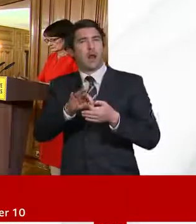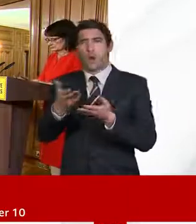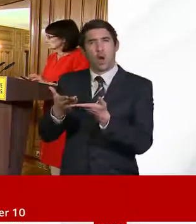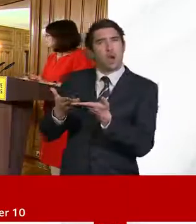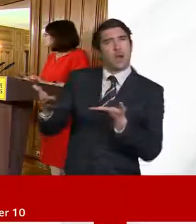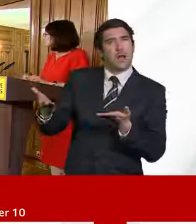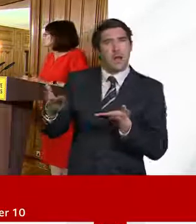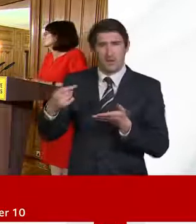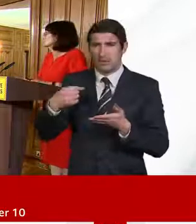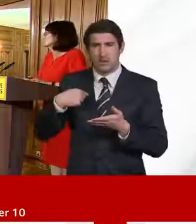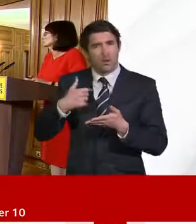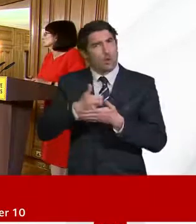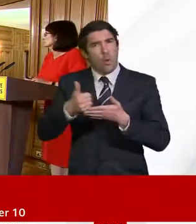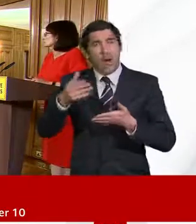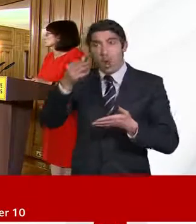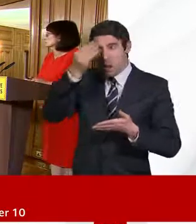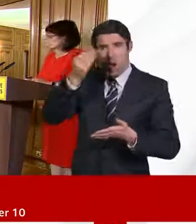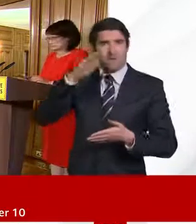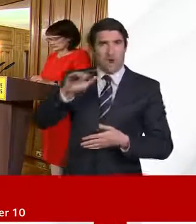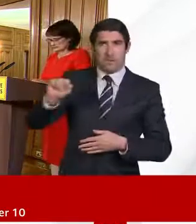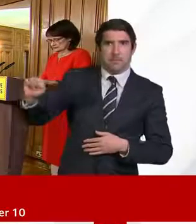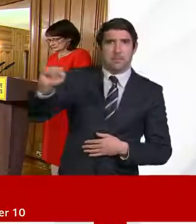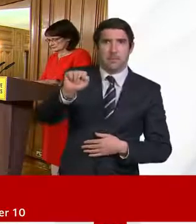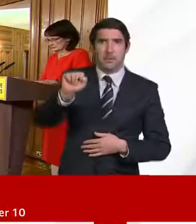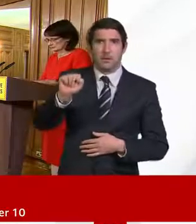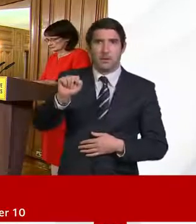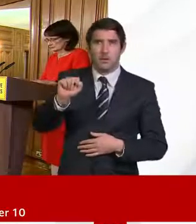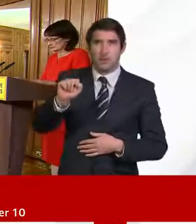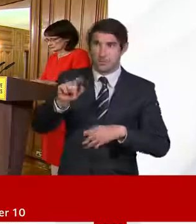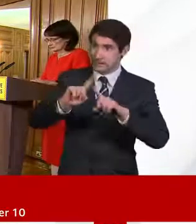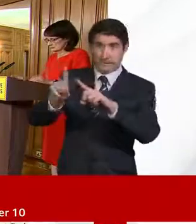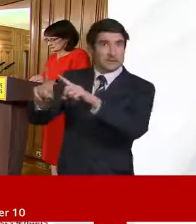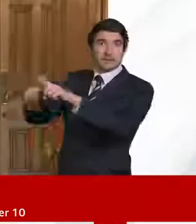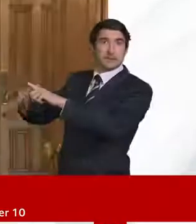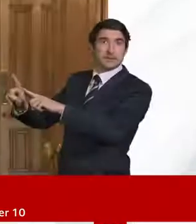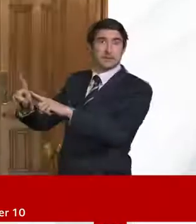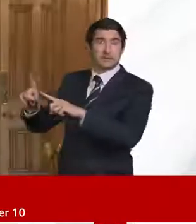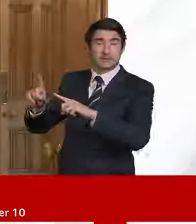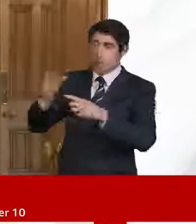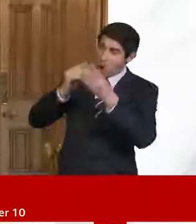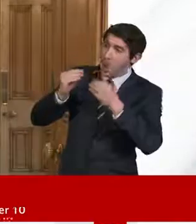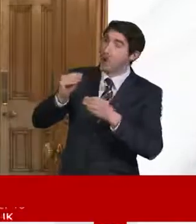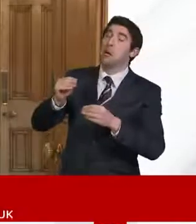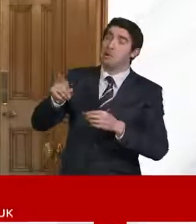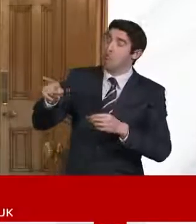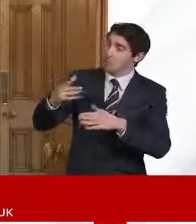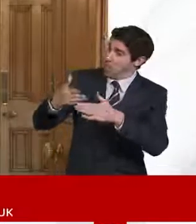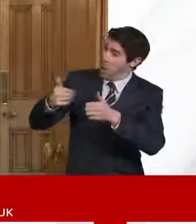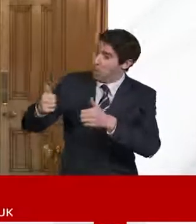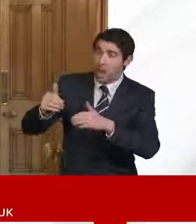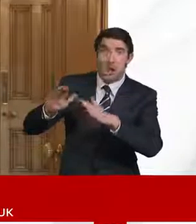I think that it's certainly the case that different countries with different healthcare systems have approached dealing with the